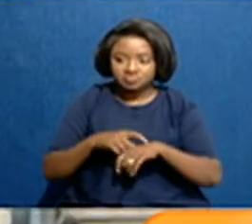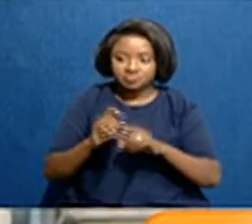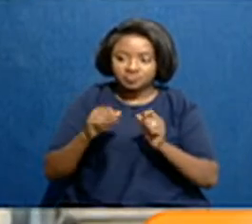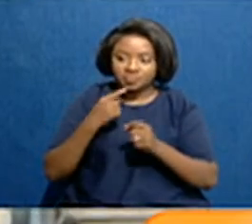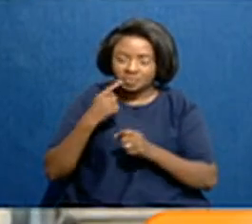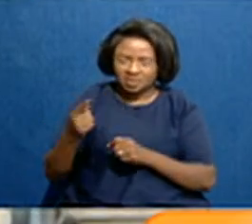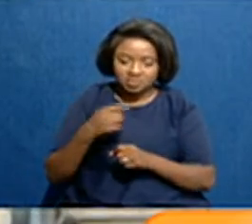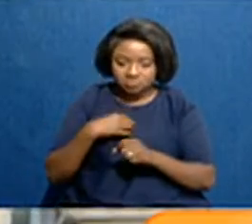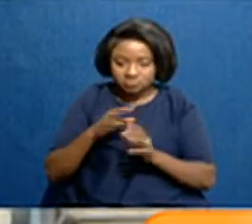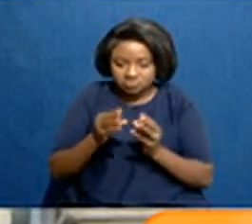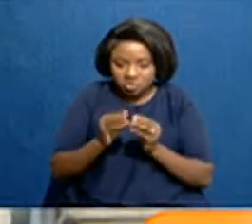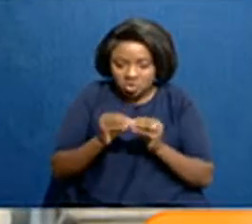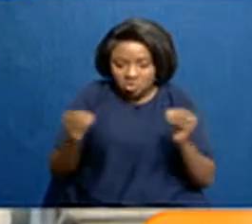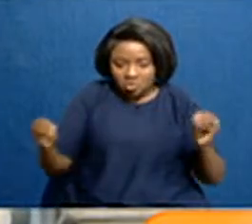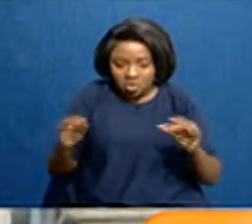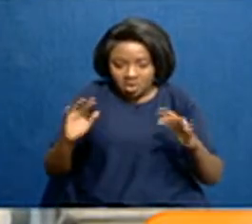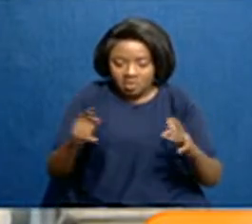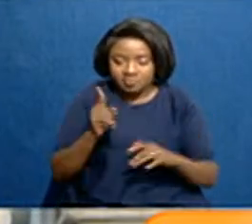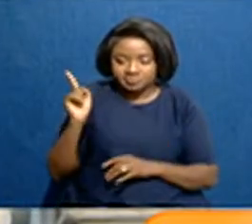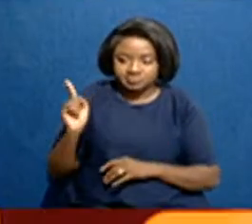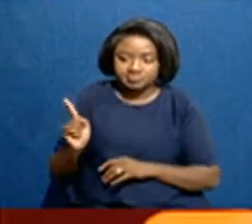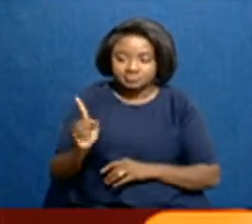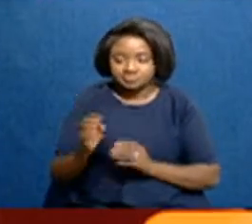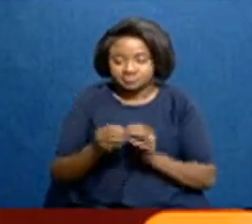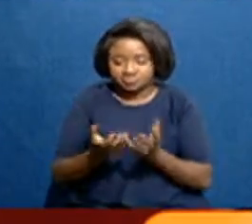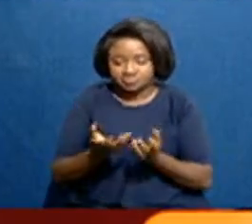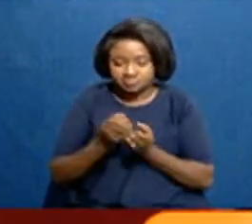farmers exactly how long the products will take.